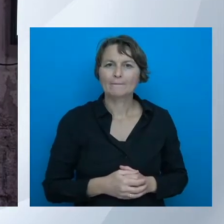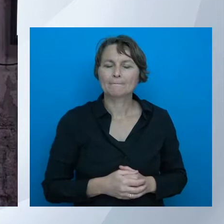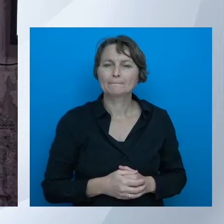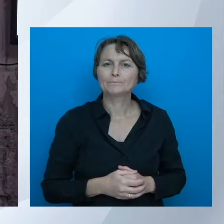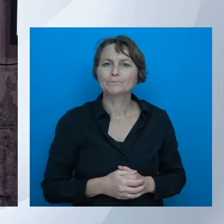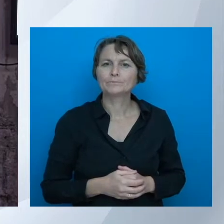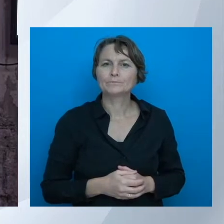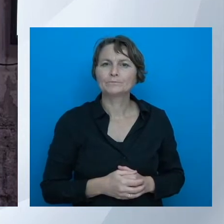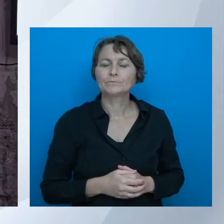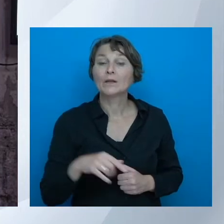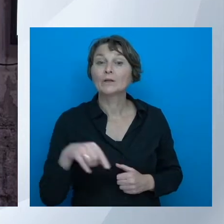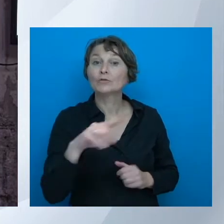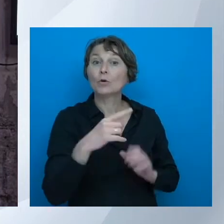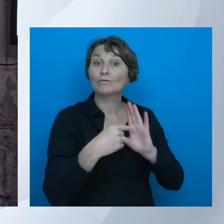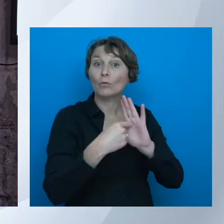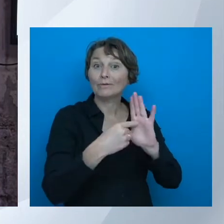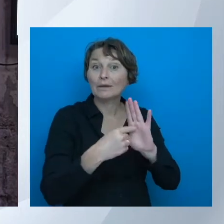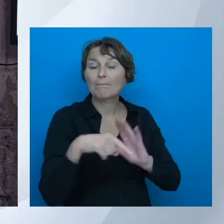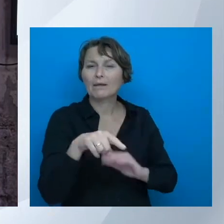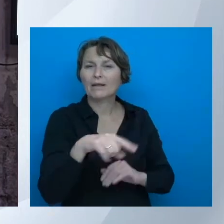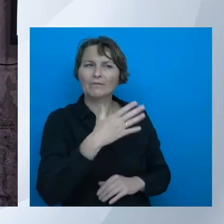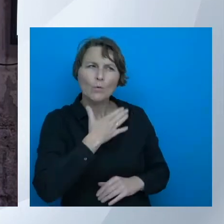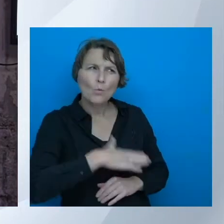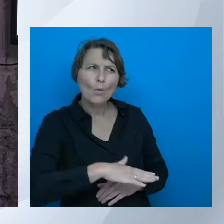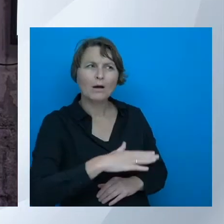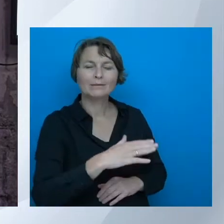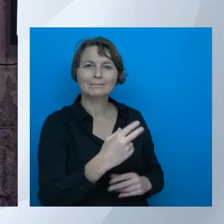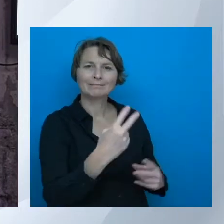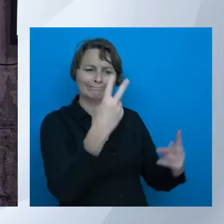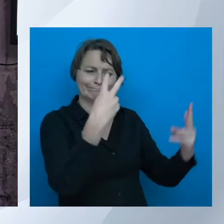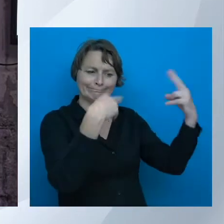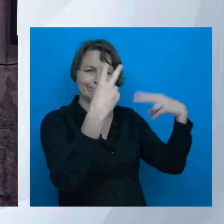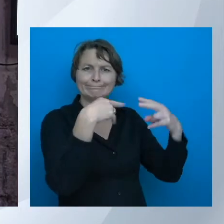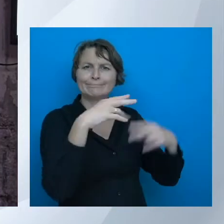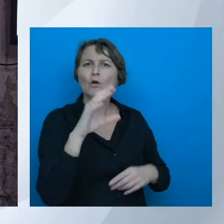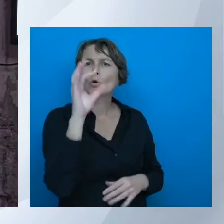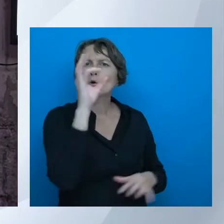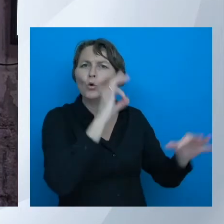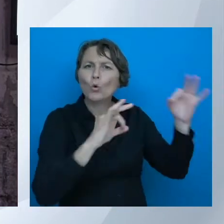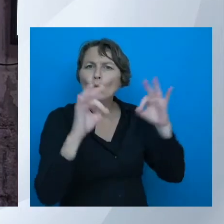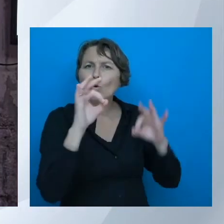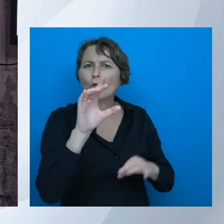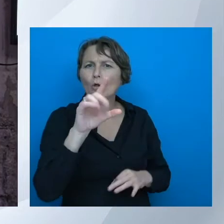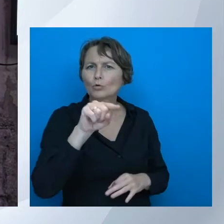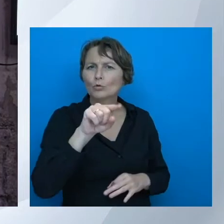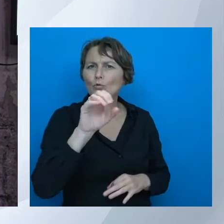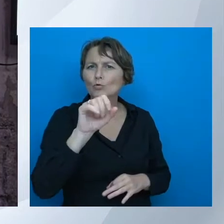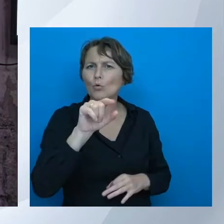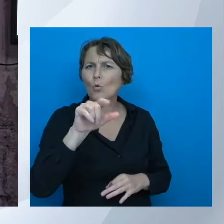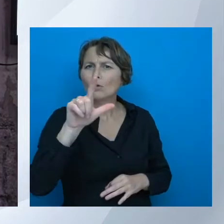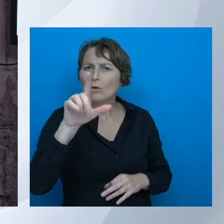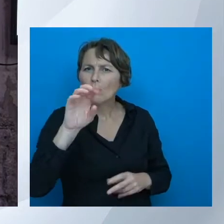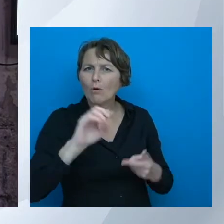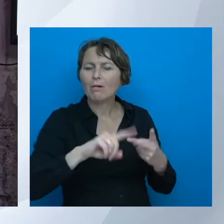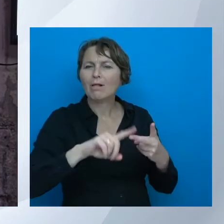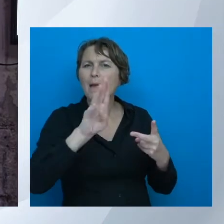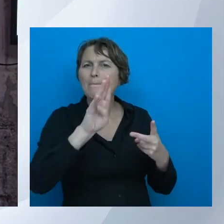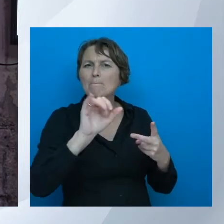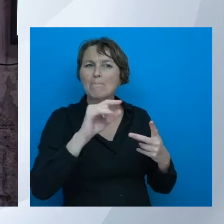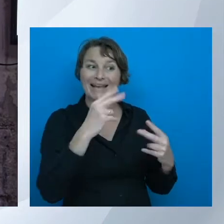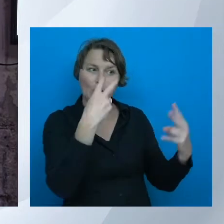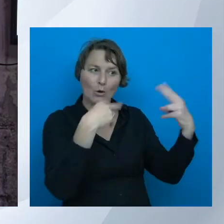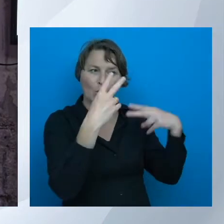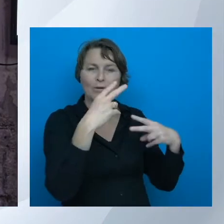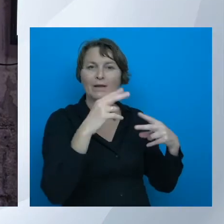Bing actually look at your site, they actually focus on performance. So the faster it responds, the better hits you can